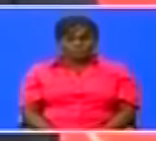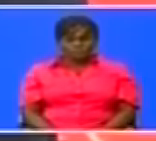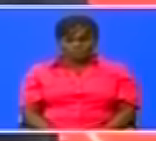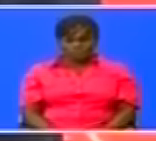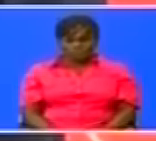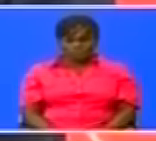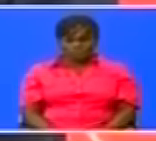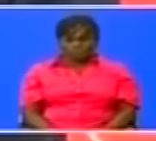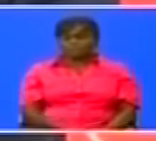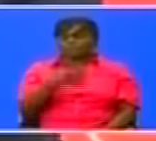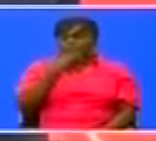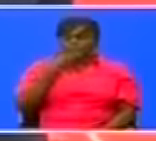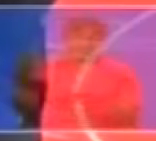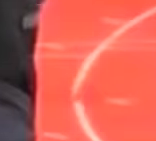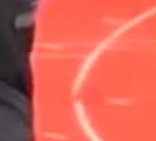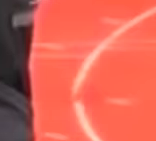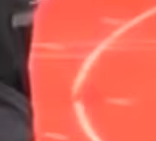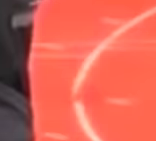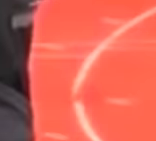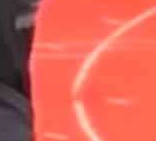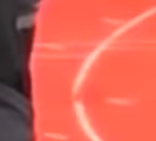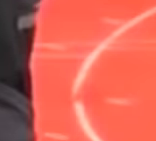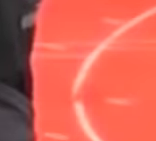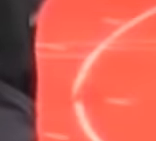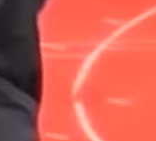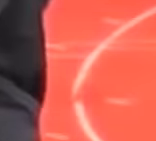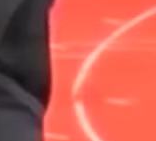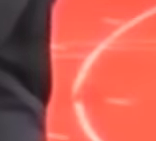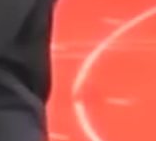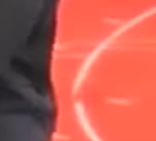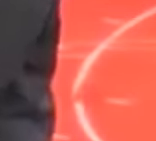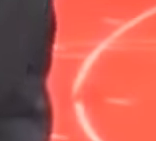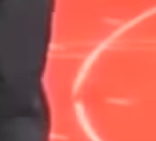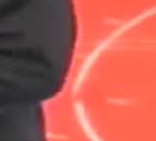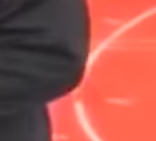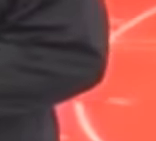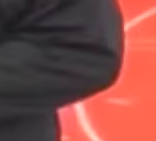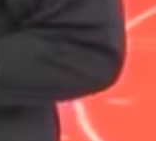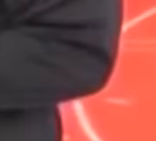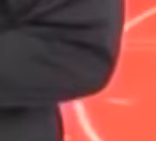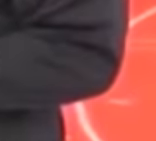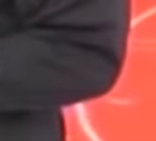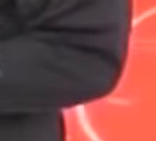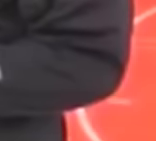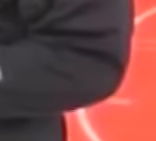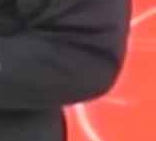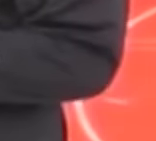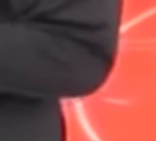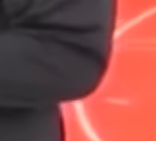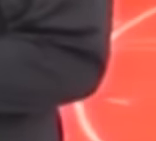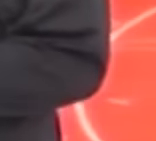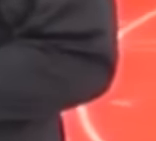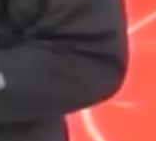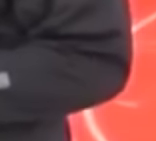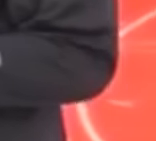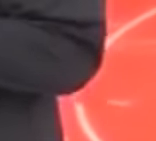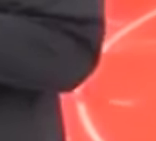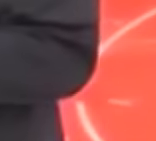That's Maxwell for you, doing what he knows best, branding Kenya here in Paris, through his passion,